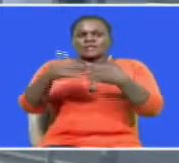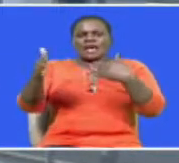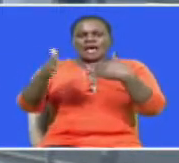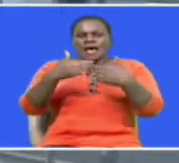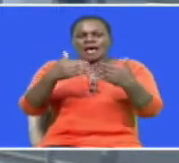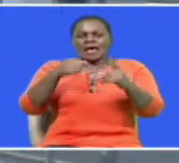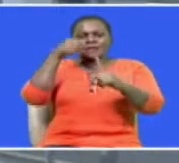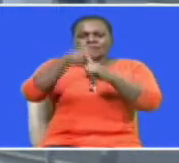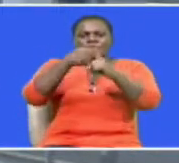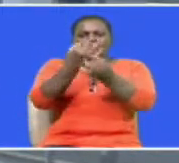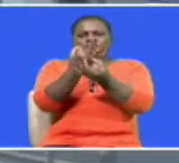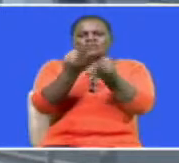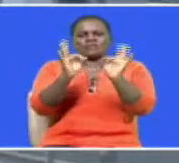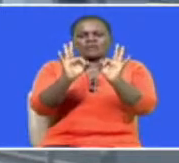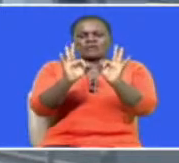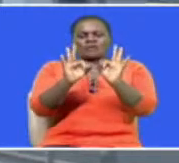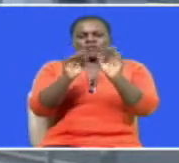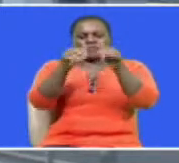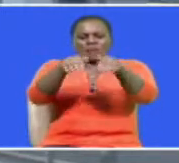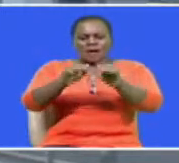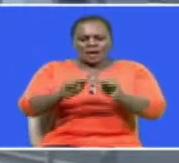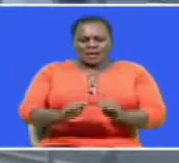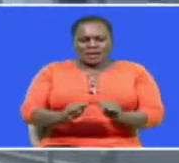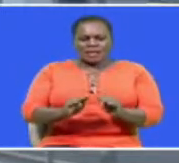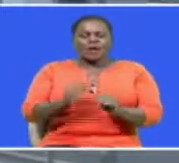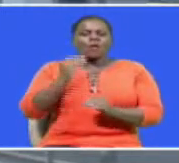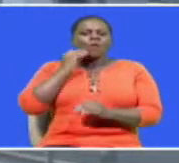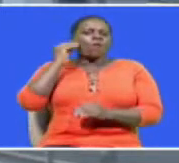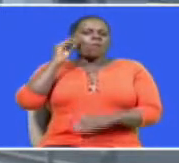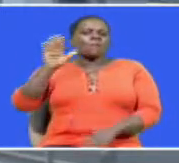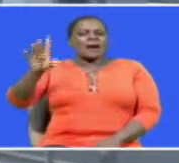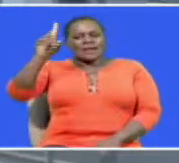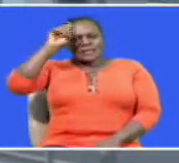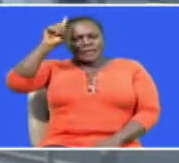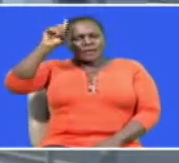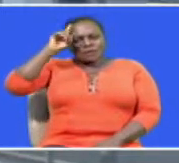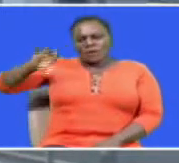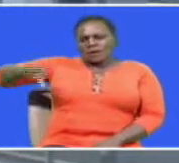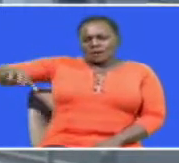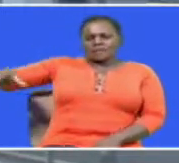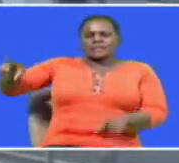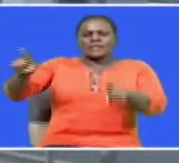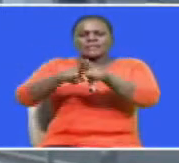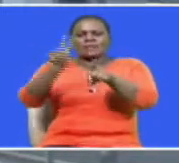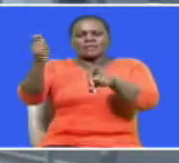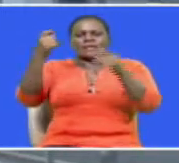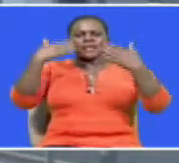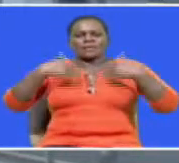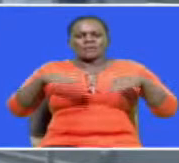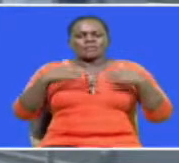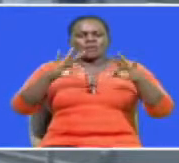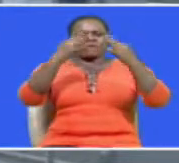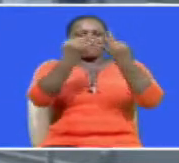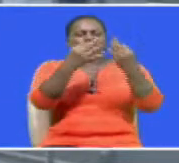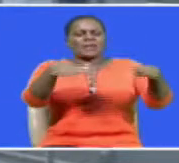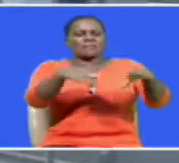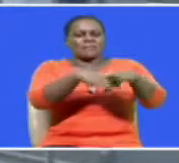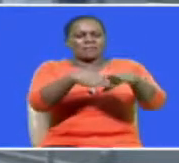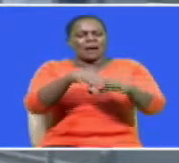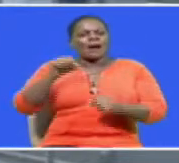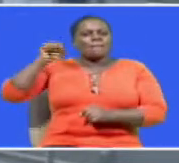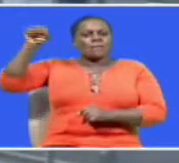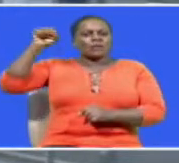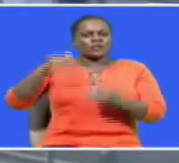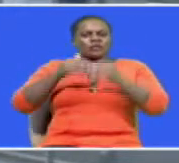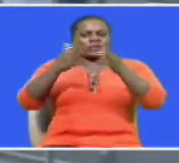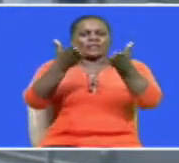for freedom, has been laid to rest at Njambini home in Nyandarua County. Even as Kenyans among the family members and political